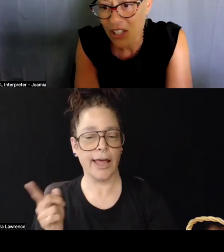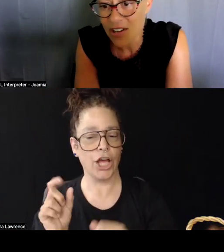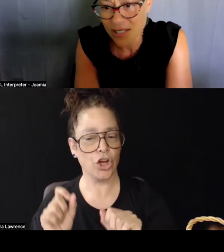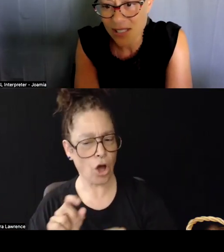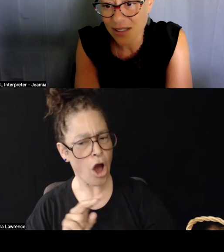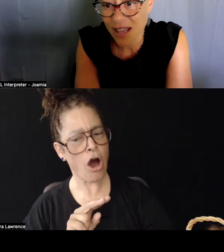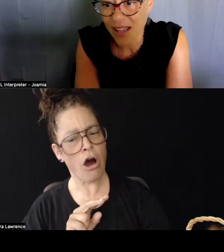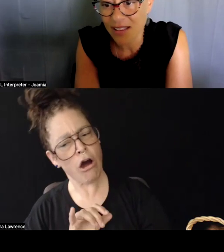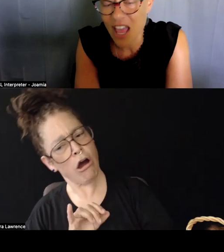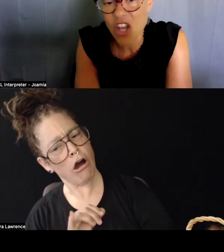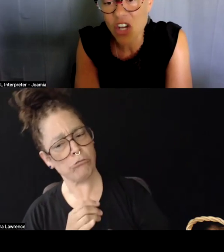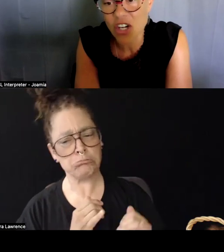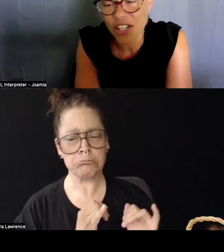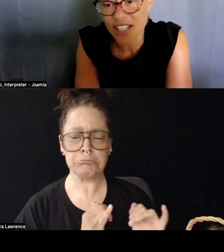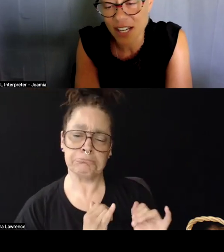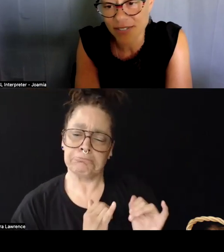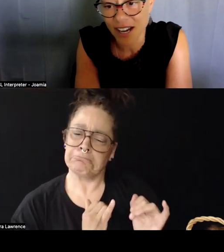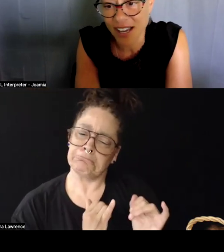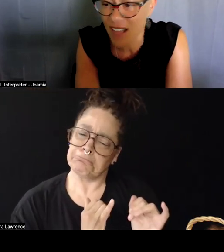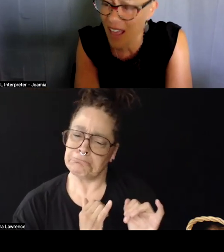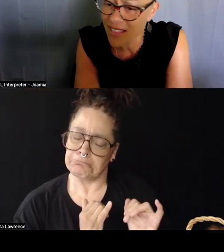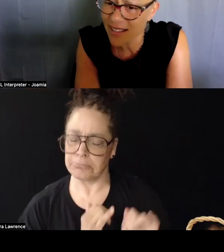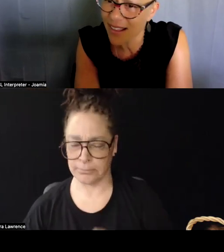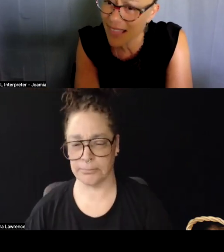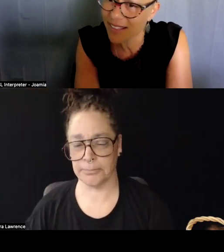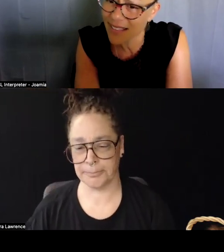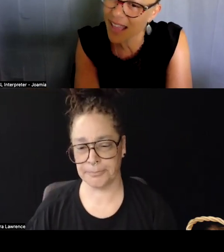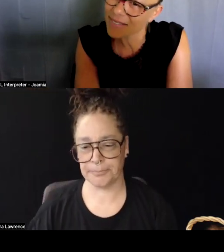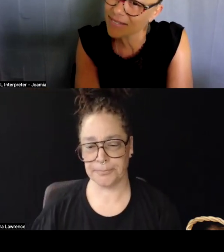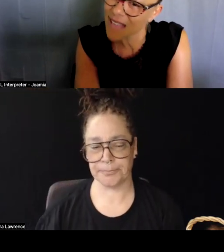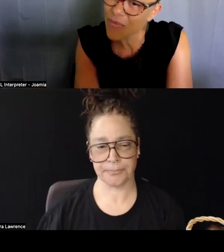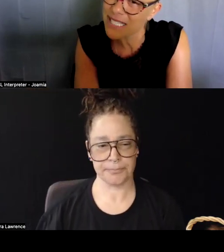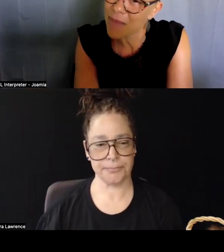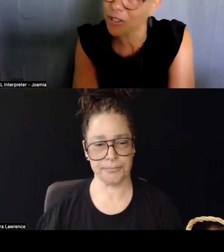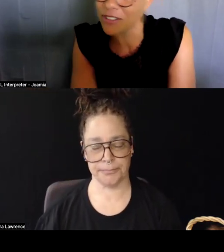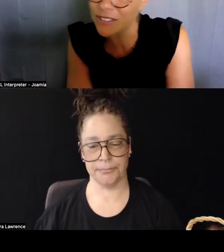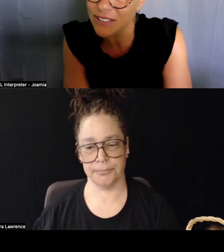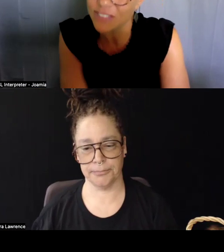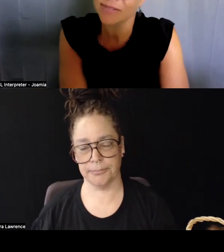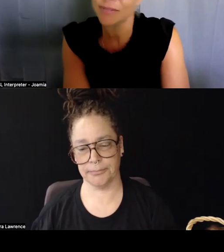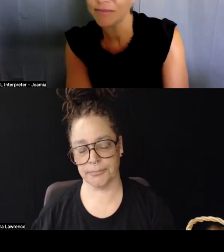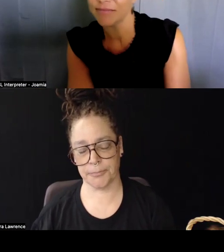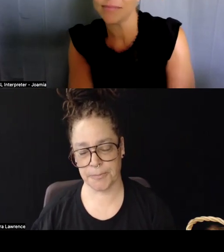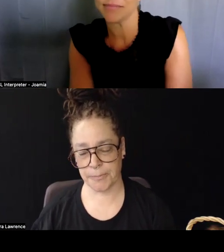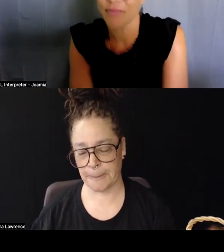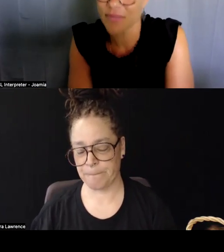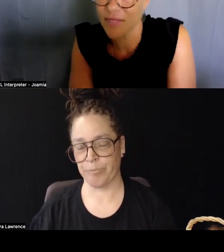but it looks like they could identify as they resemble.